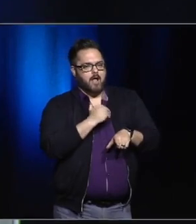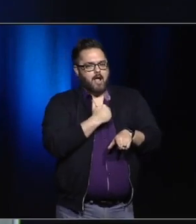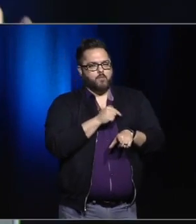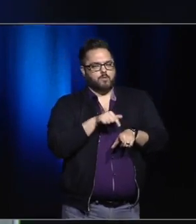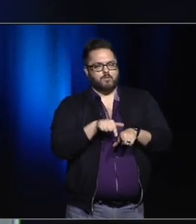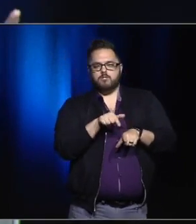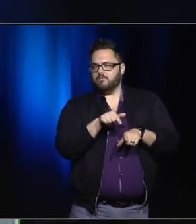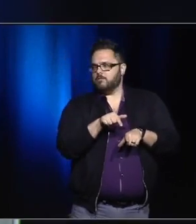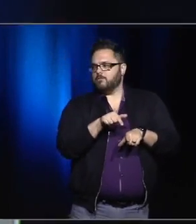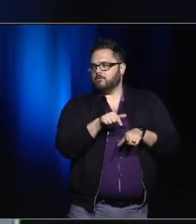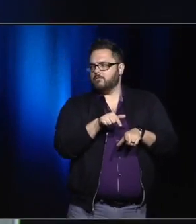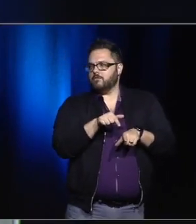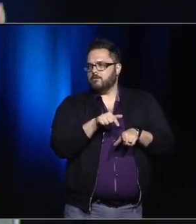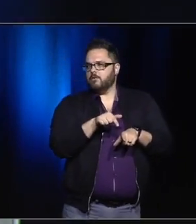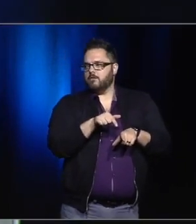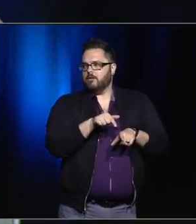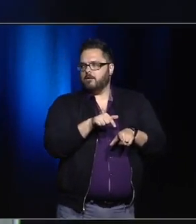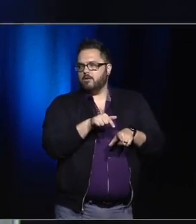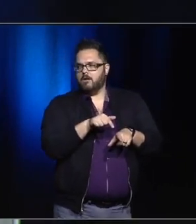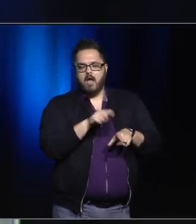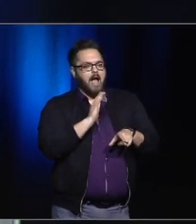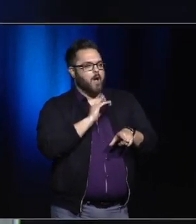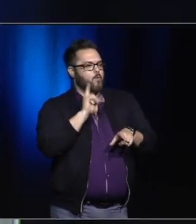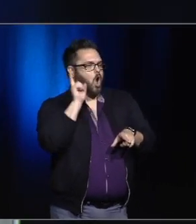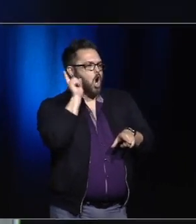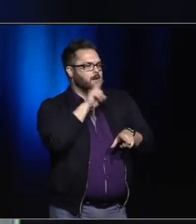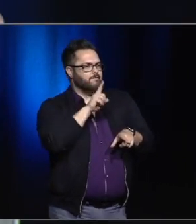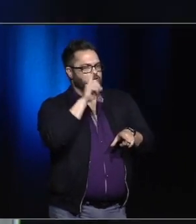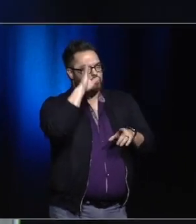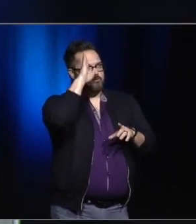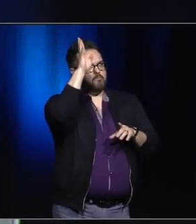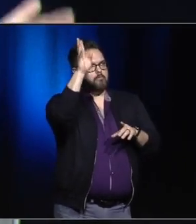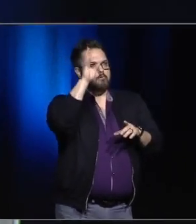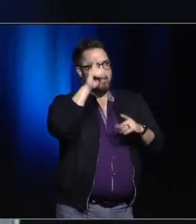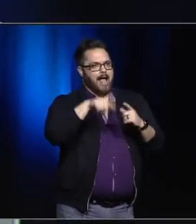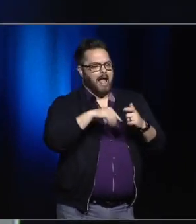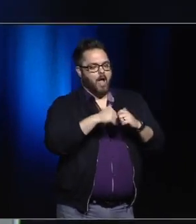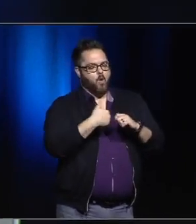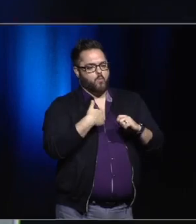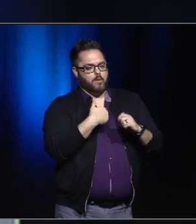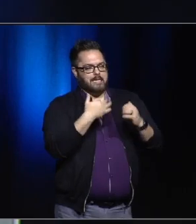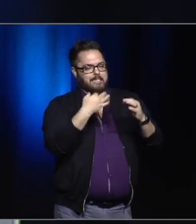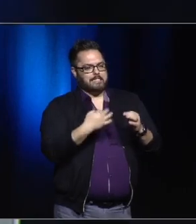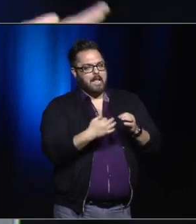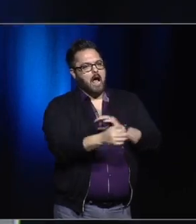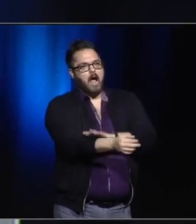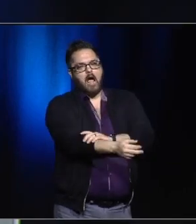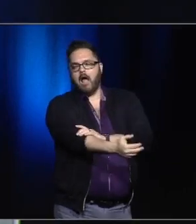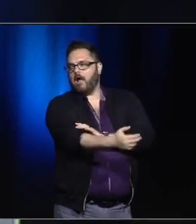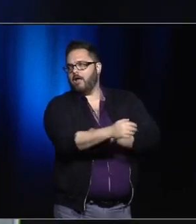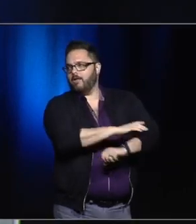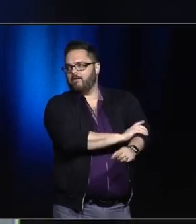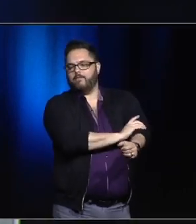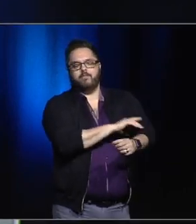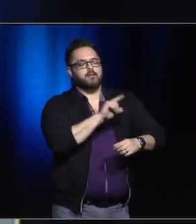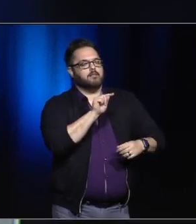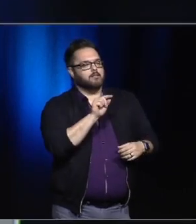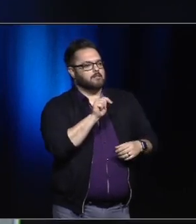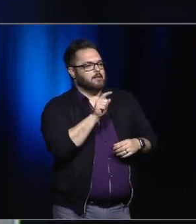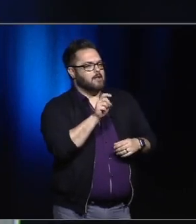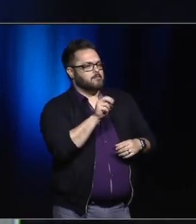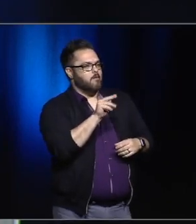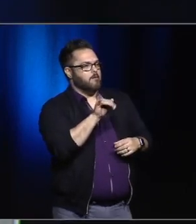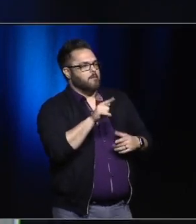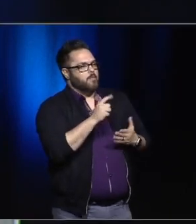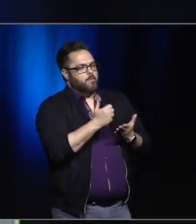are not, these are our artificial constructs about how we decide taxonomic status. They are very